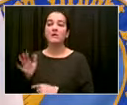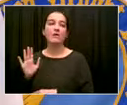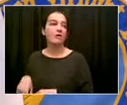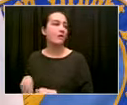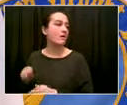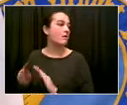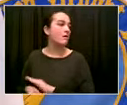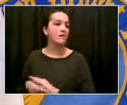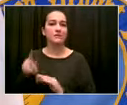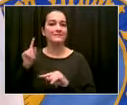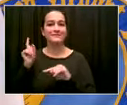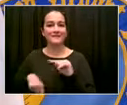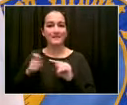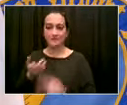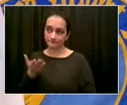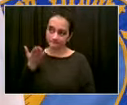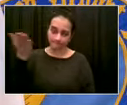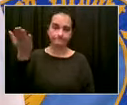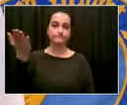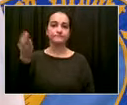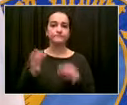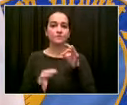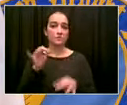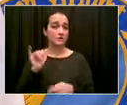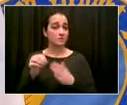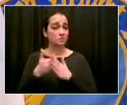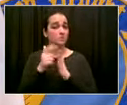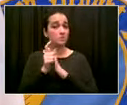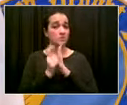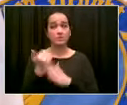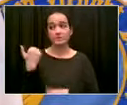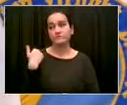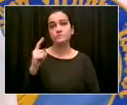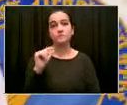I hope that we never revisit a scenario like this again. Amen.